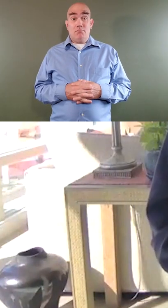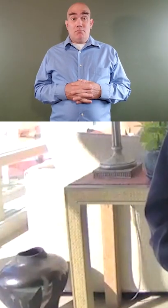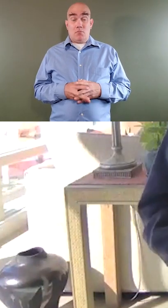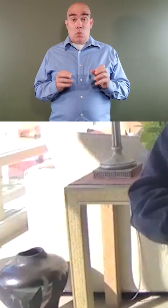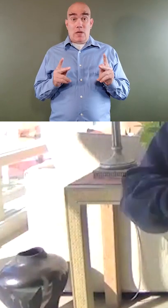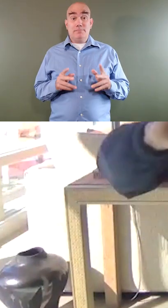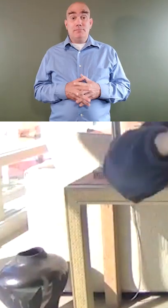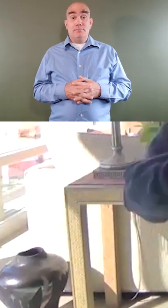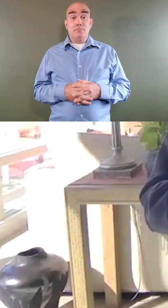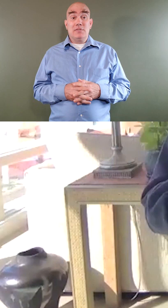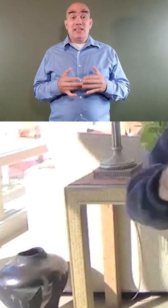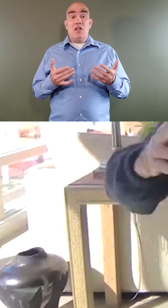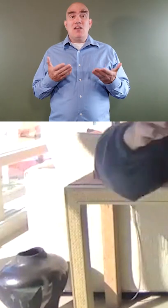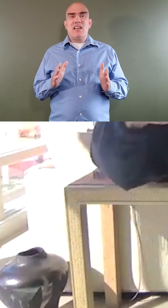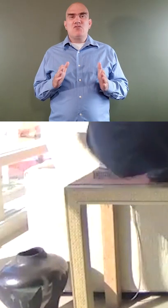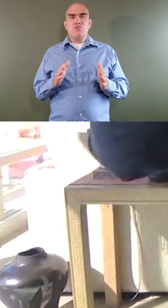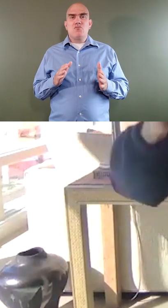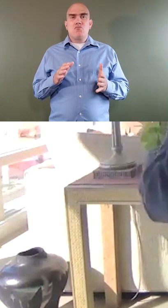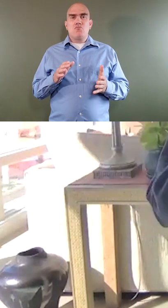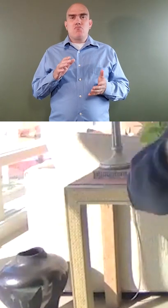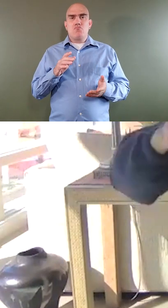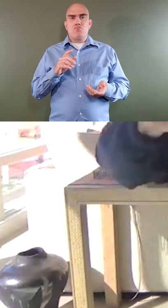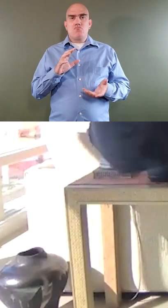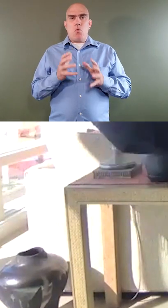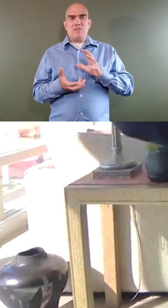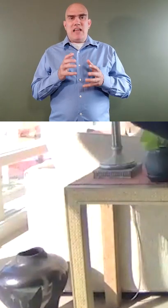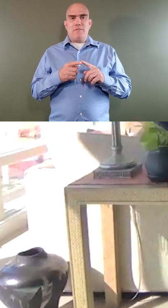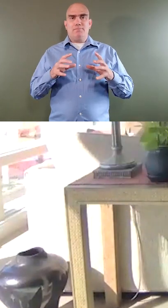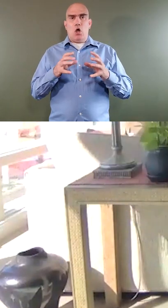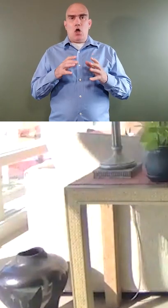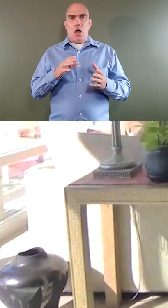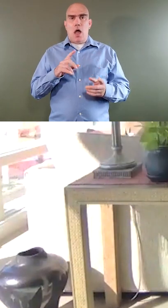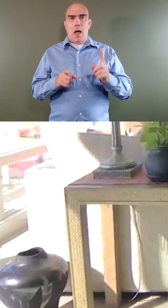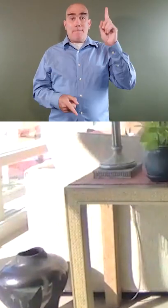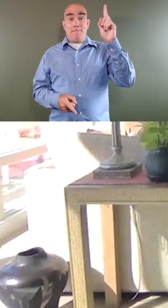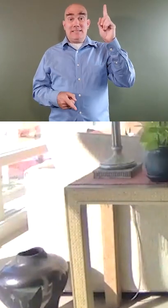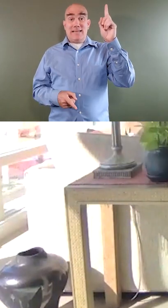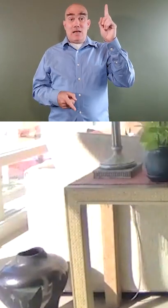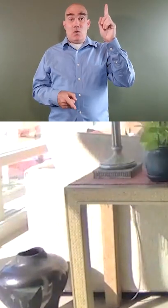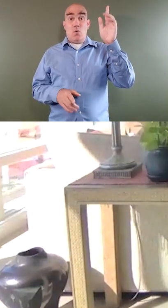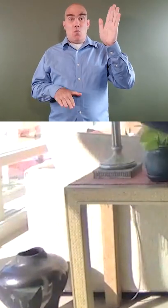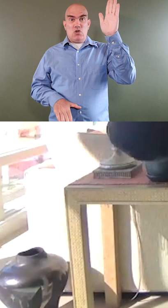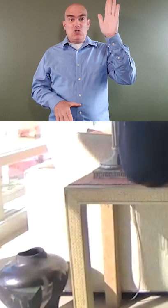Okay. Now let's rotate from the ball up and down, push,